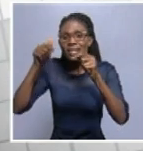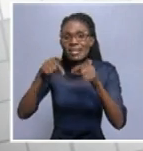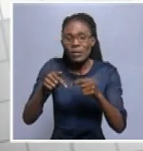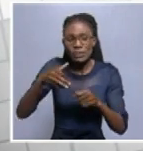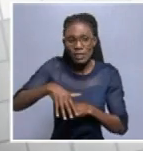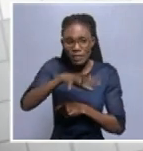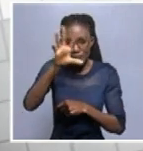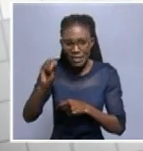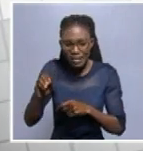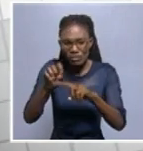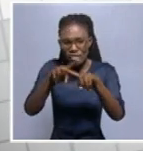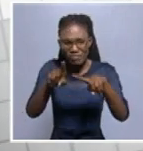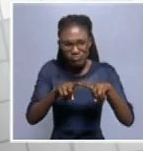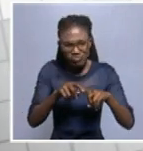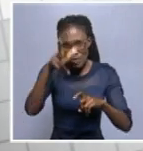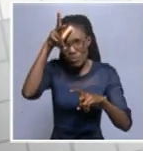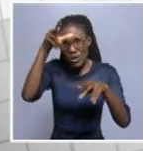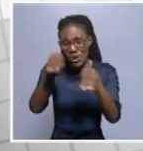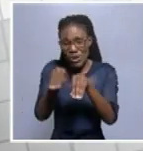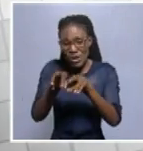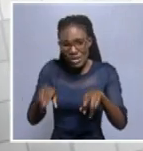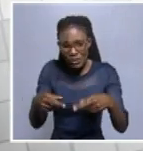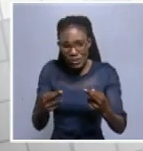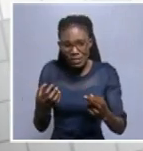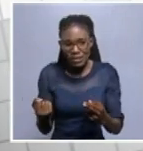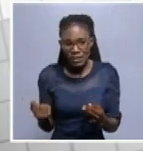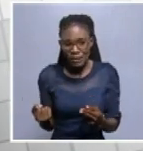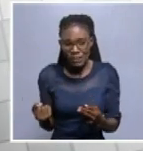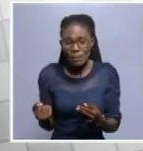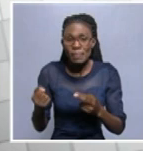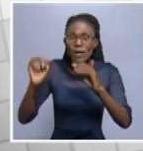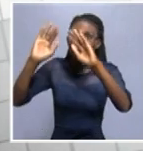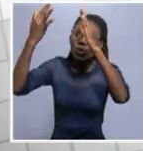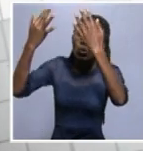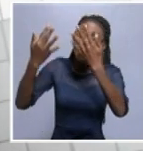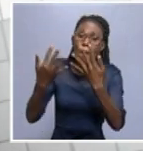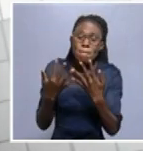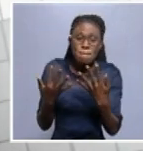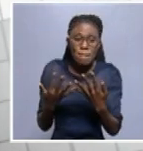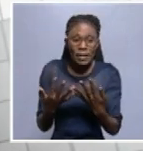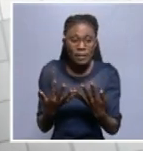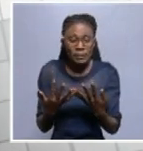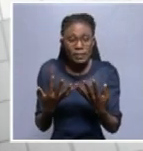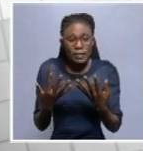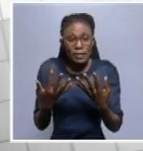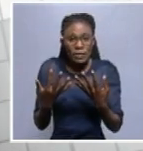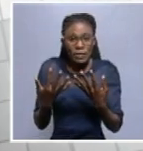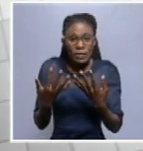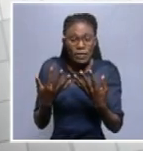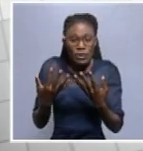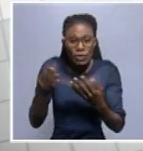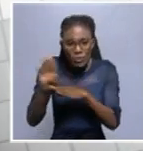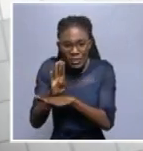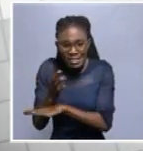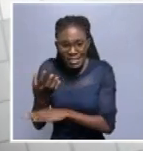natural resources needed by the global market as well as by the states to